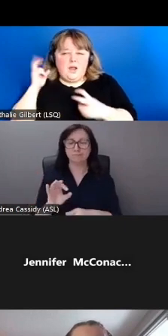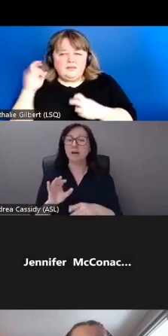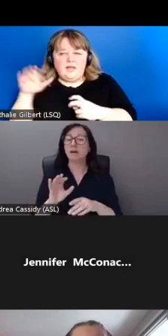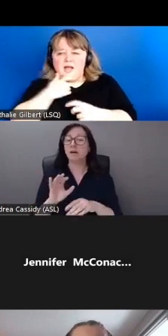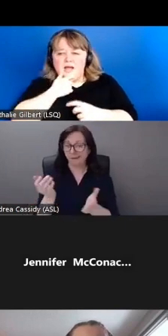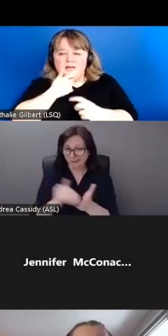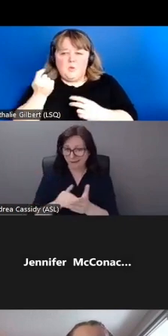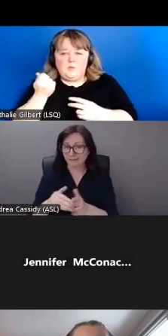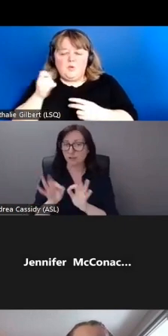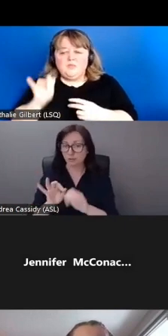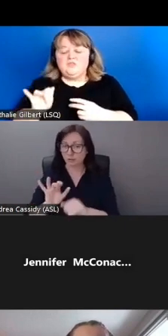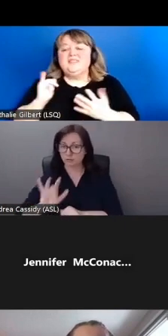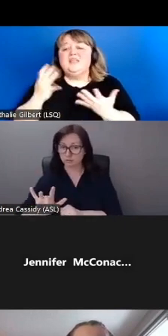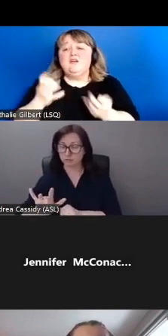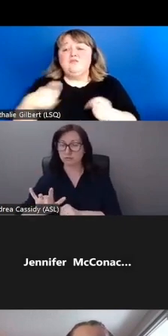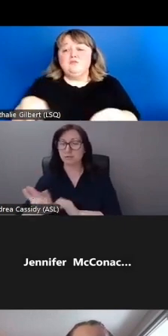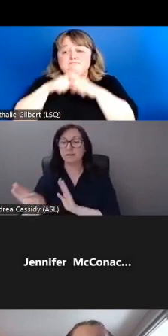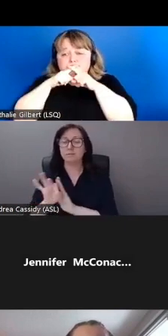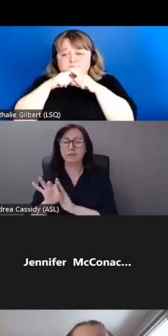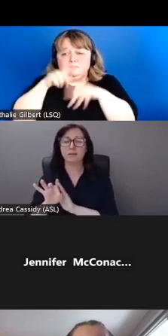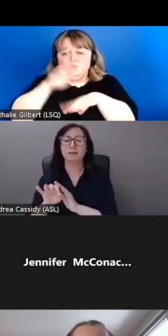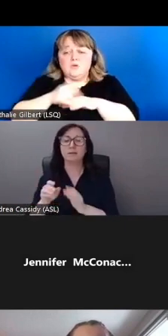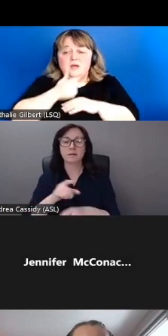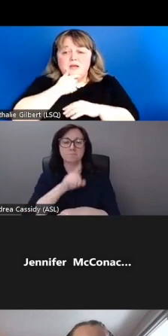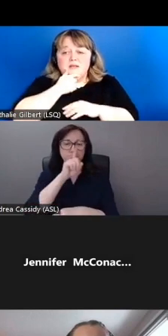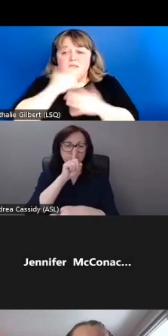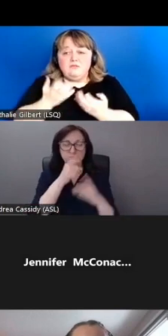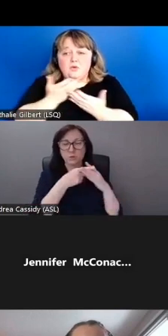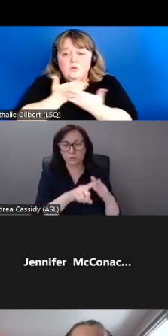again and select Mute Original Audio.